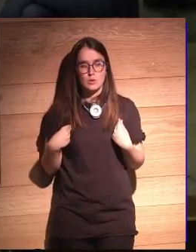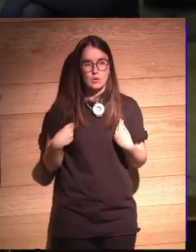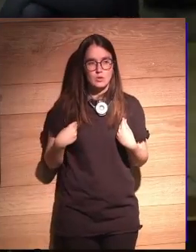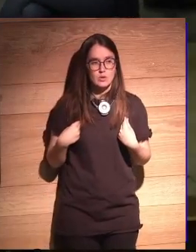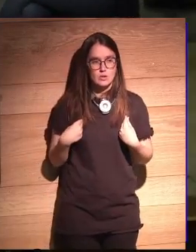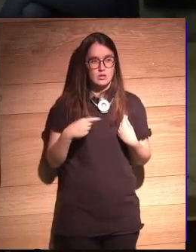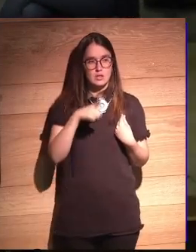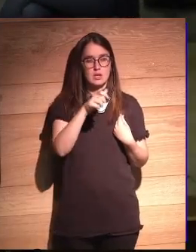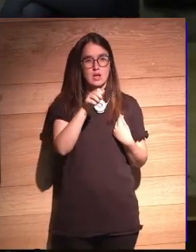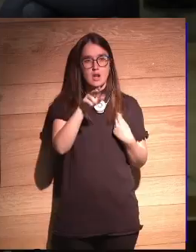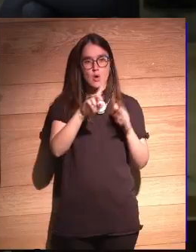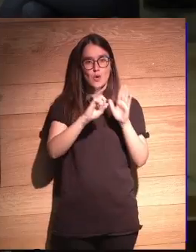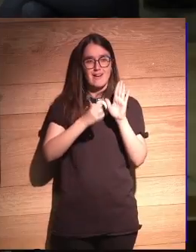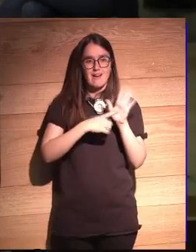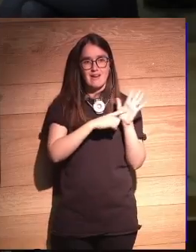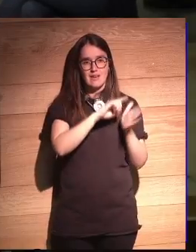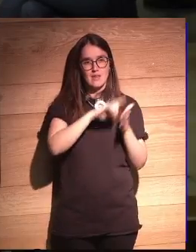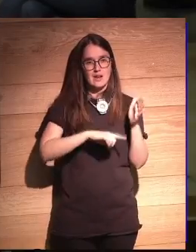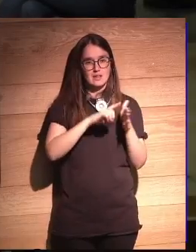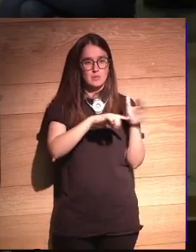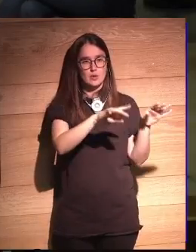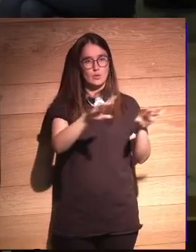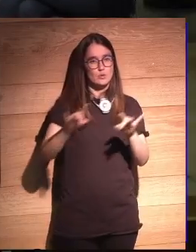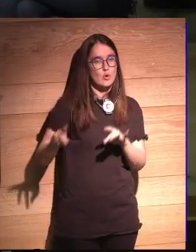talked about, and for instance, the